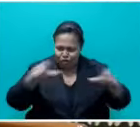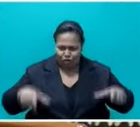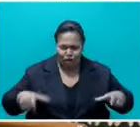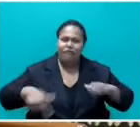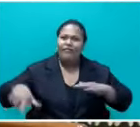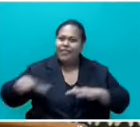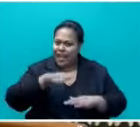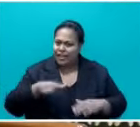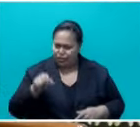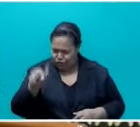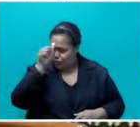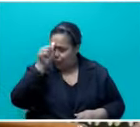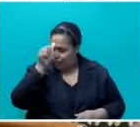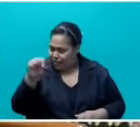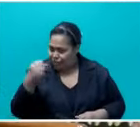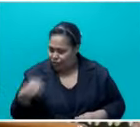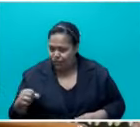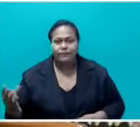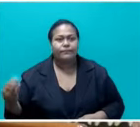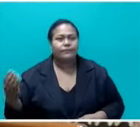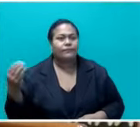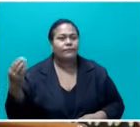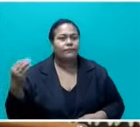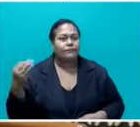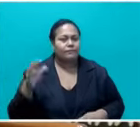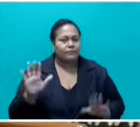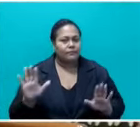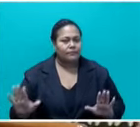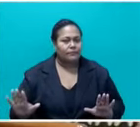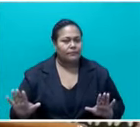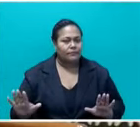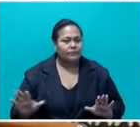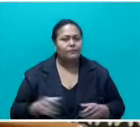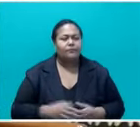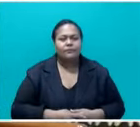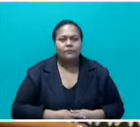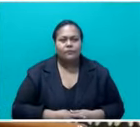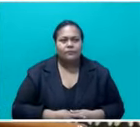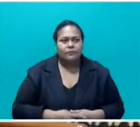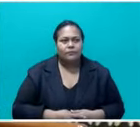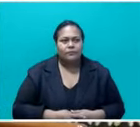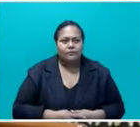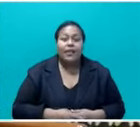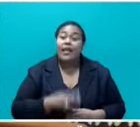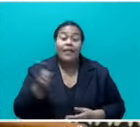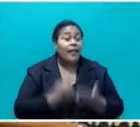defiance of the former Electoral Commission was exposed by the Court of Appeal.